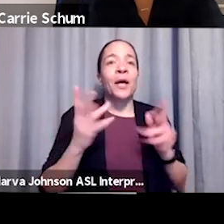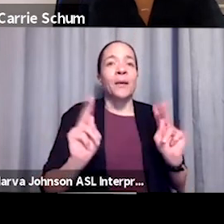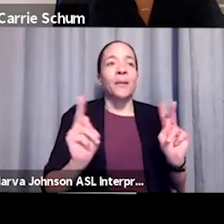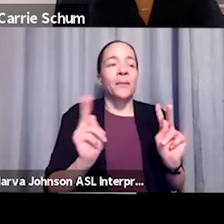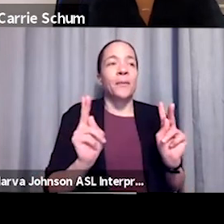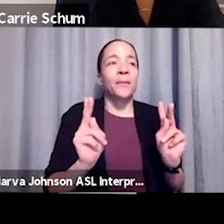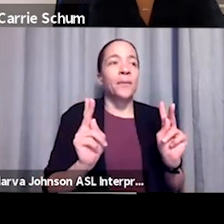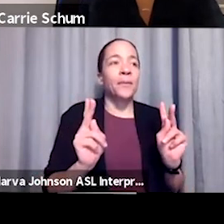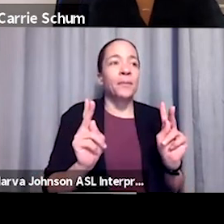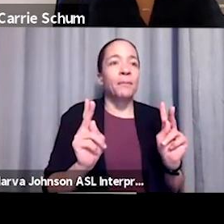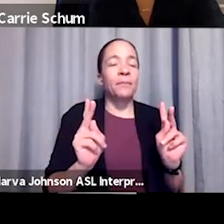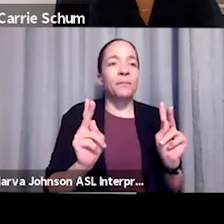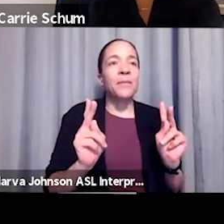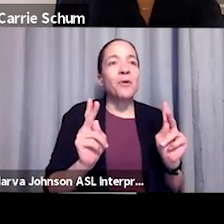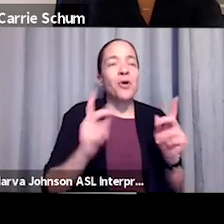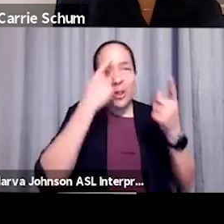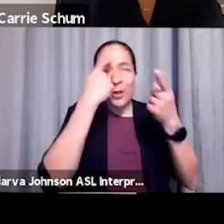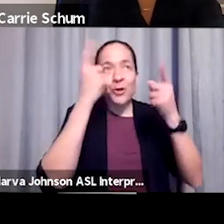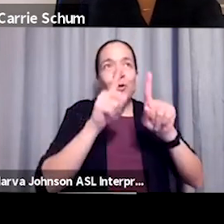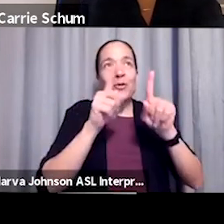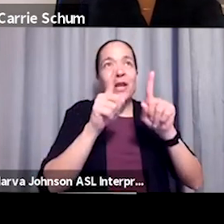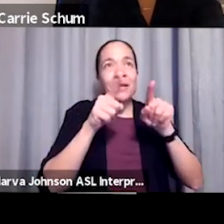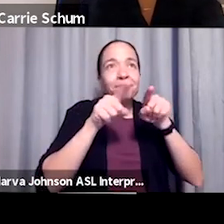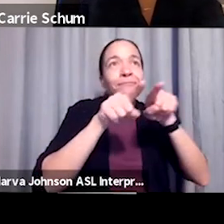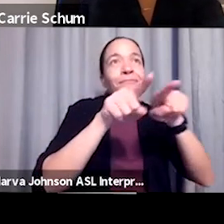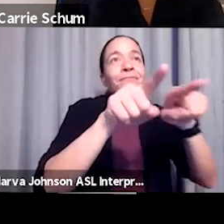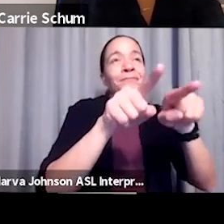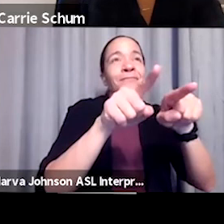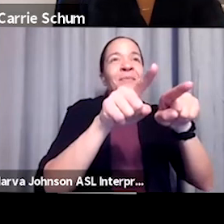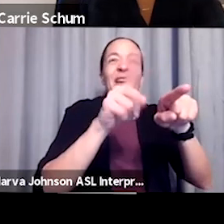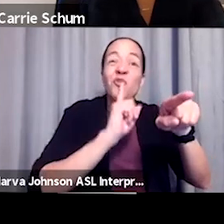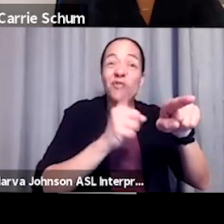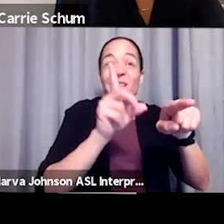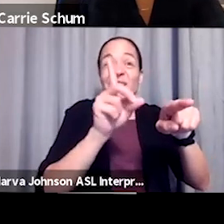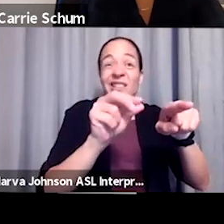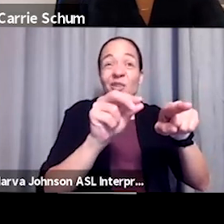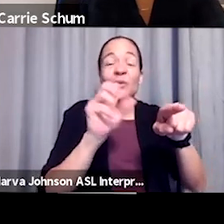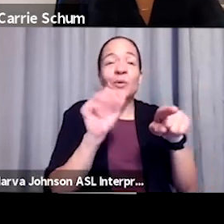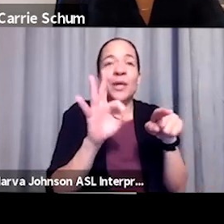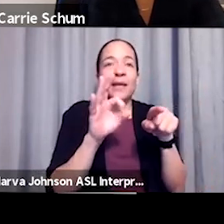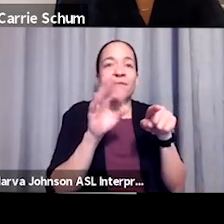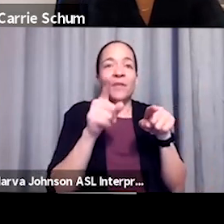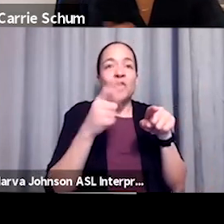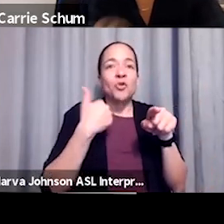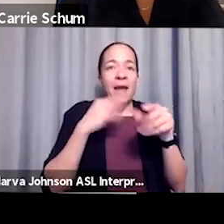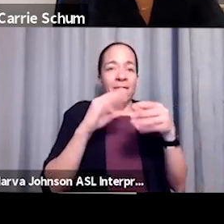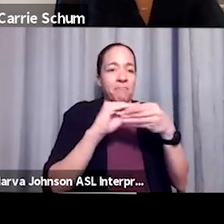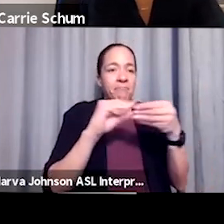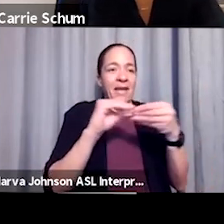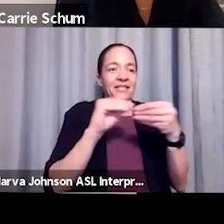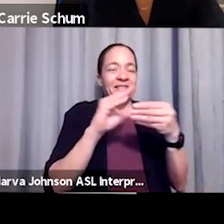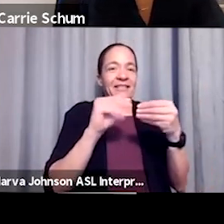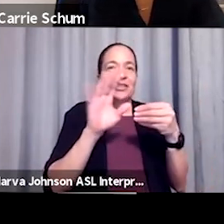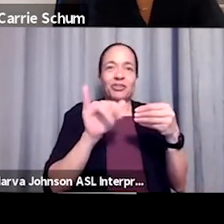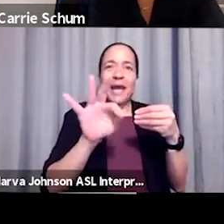more aligned than we think they are, because we're not hearing about them. But if you're out there with memorable messaging that's reaching people, it gives them permission